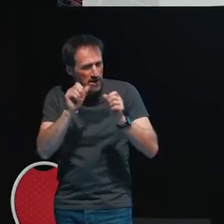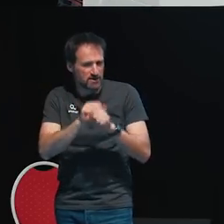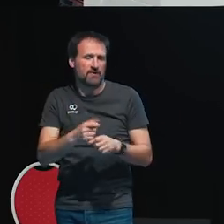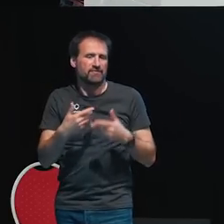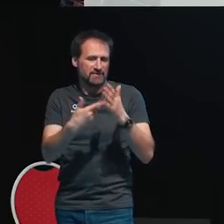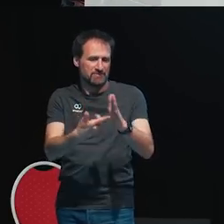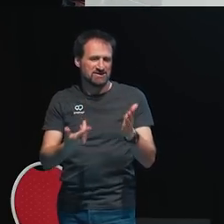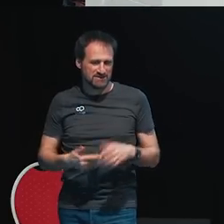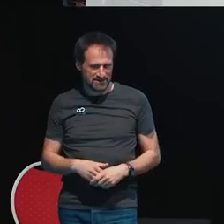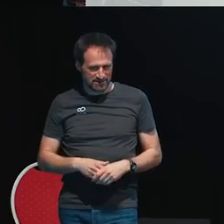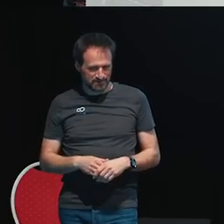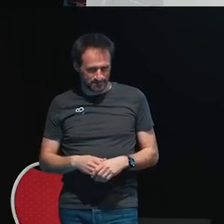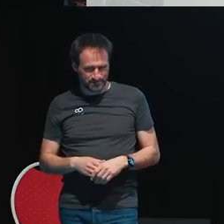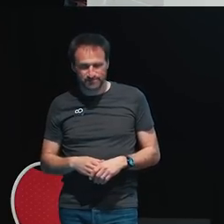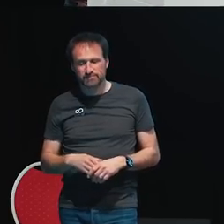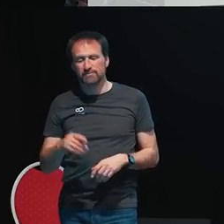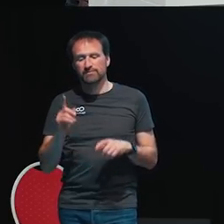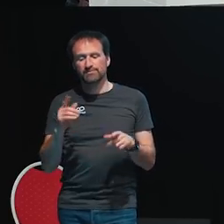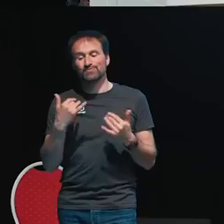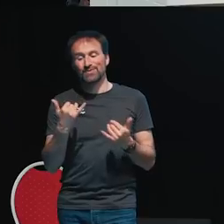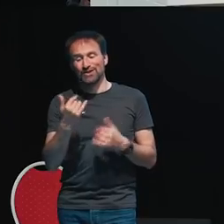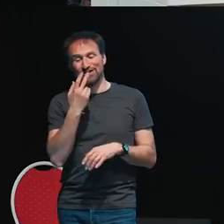And here you can see if we